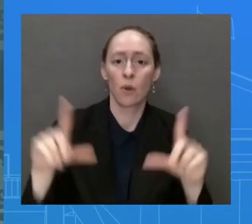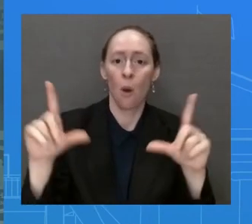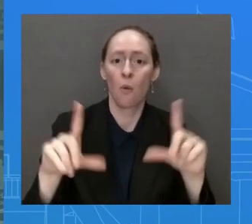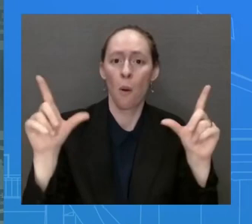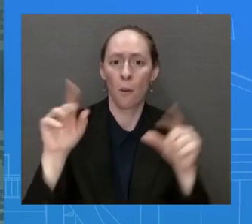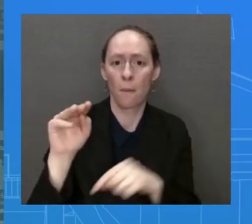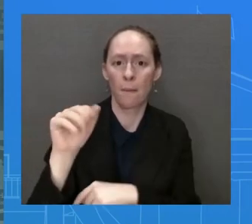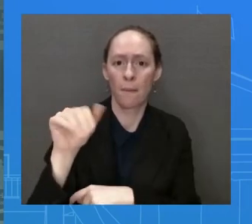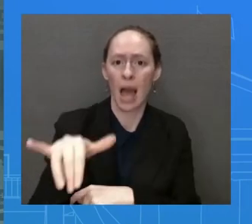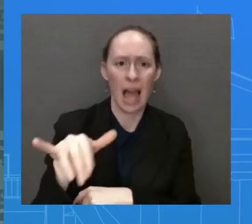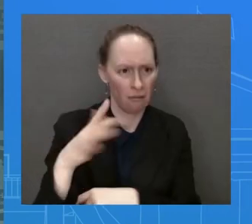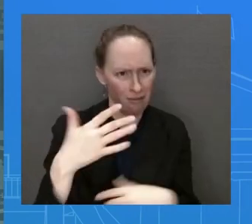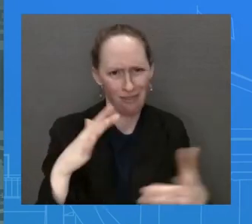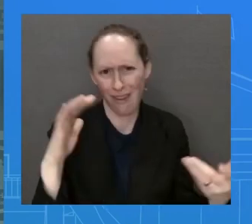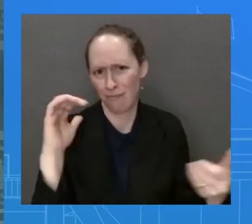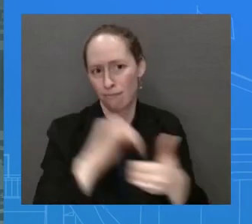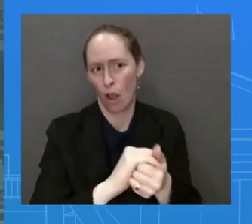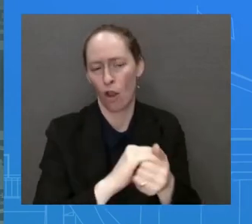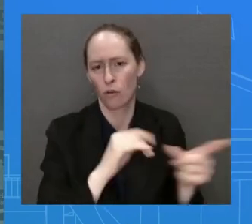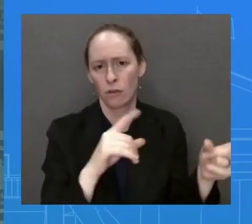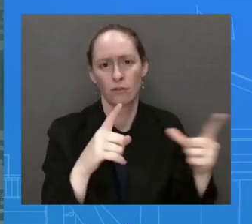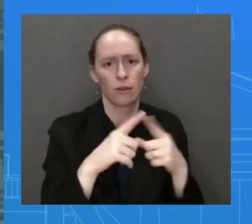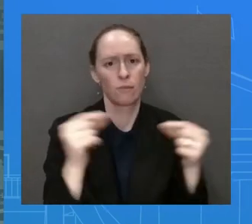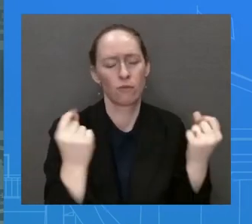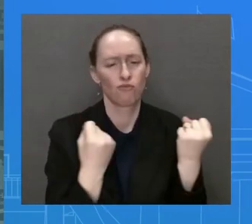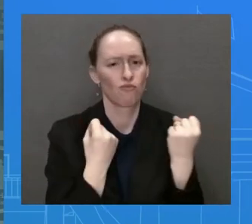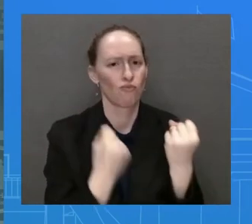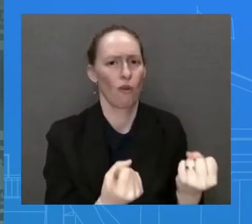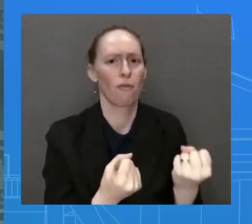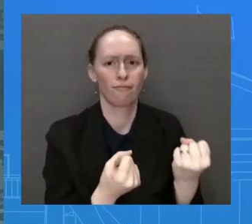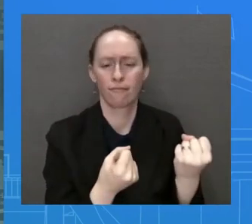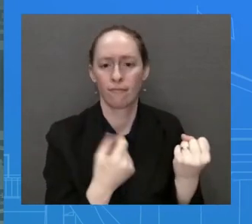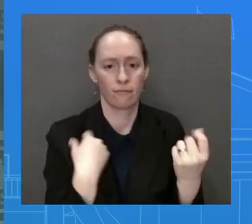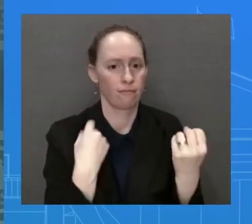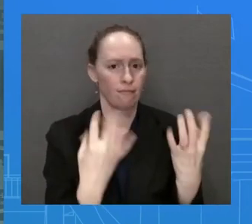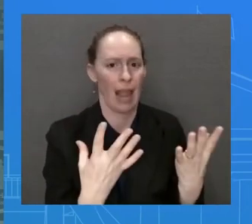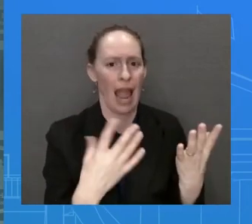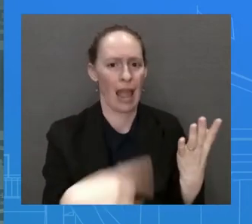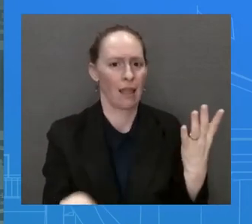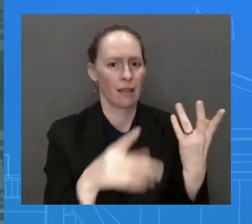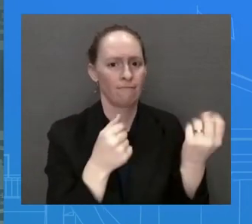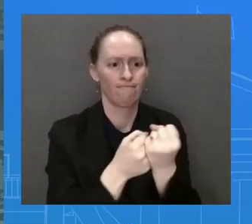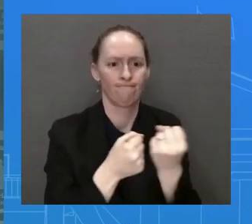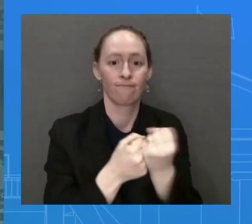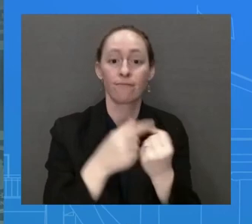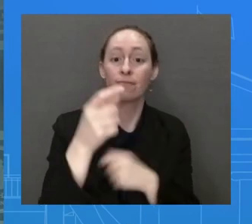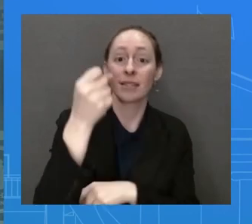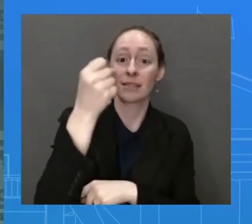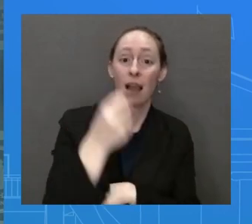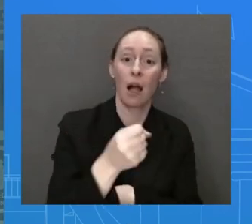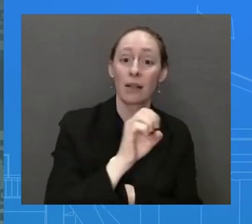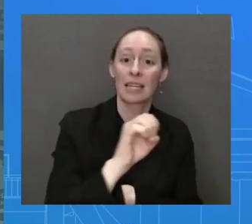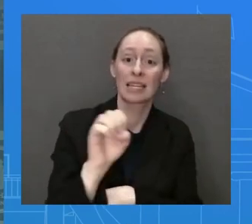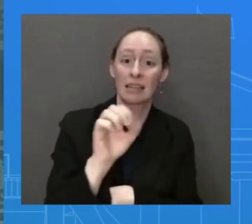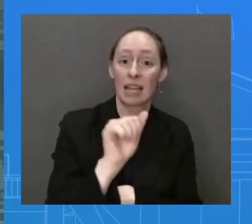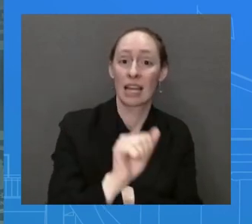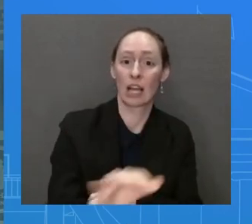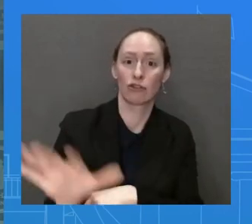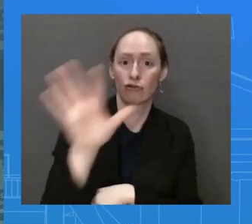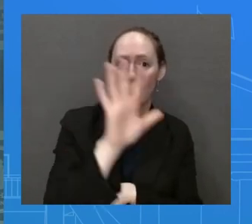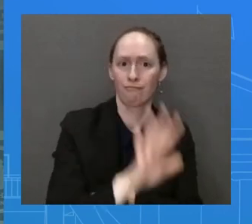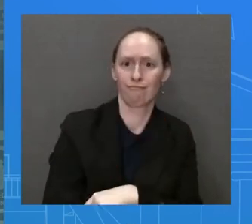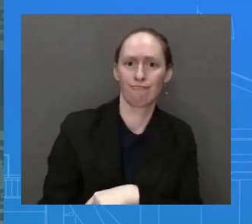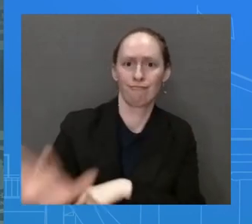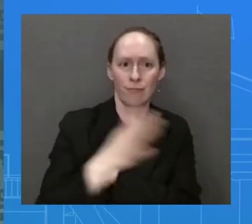particularly among Southeast Asian countries. So that is important. Again, Japan has been a critical partner in this. IPEF